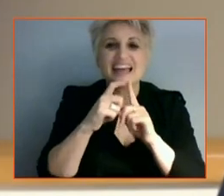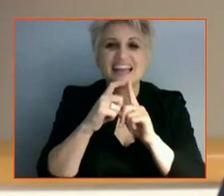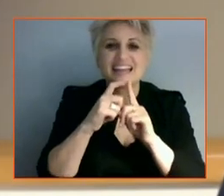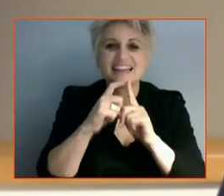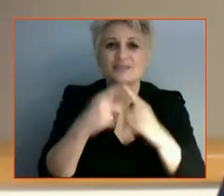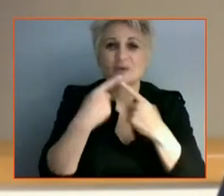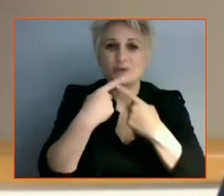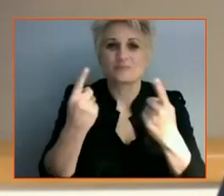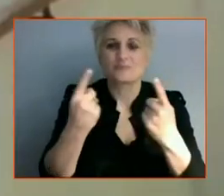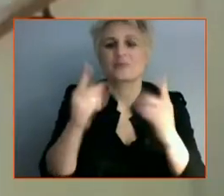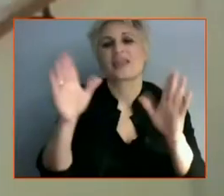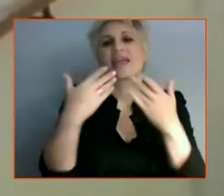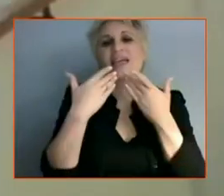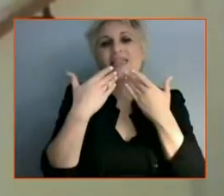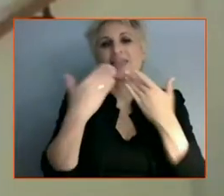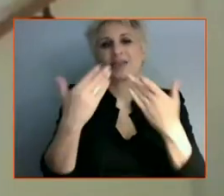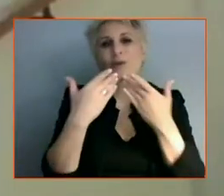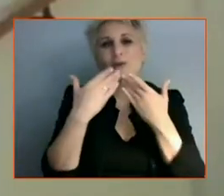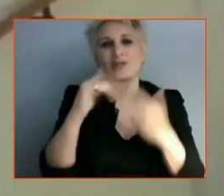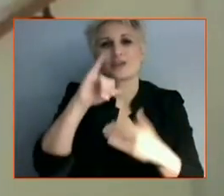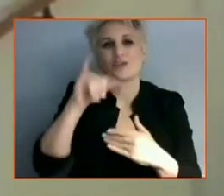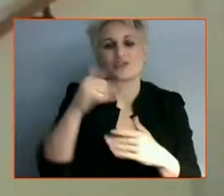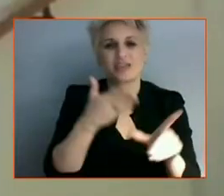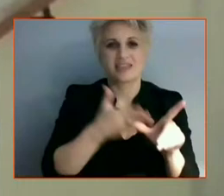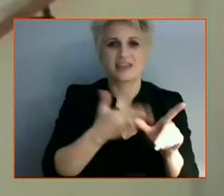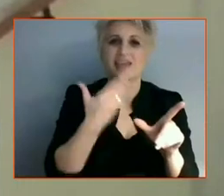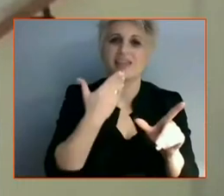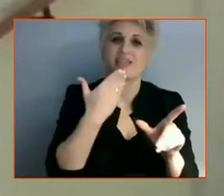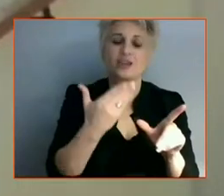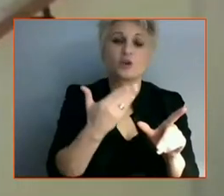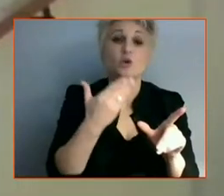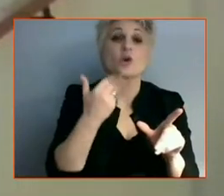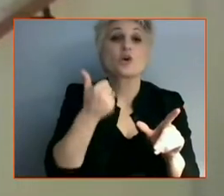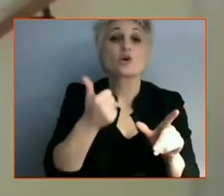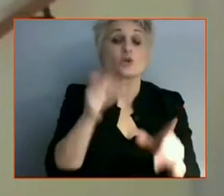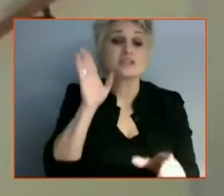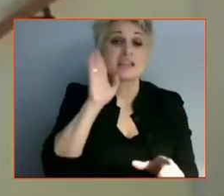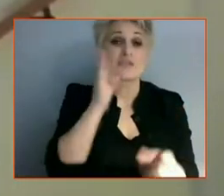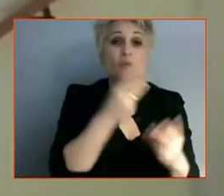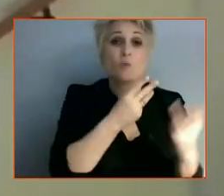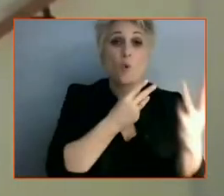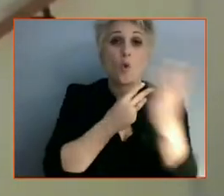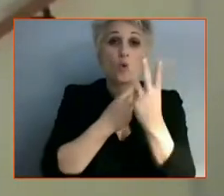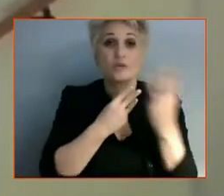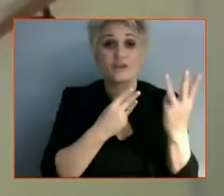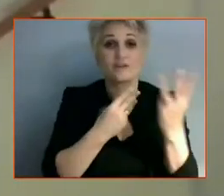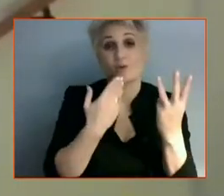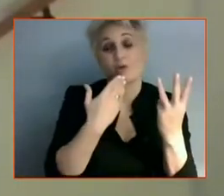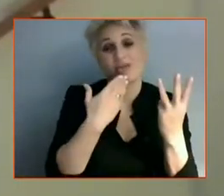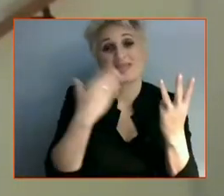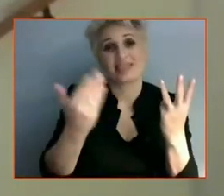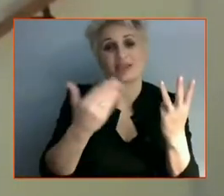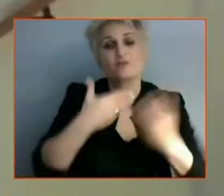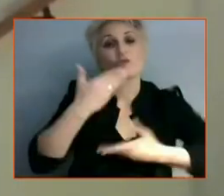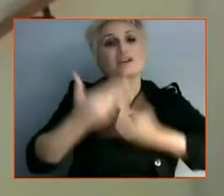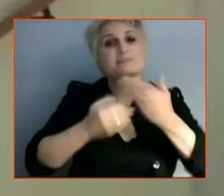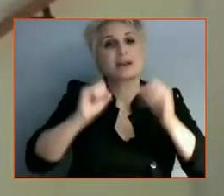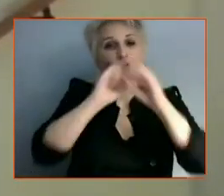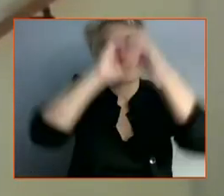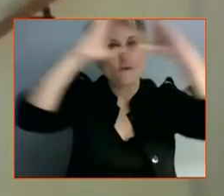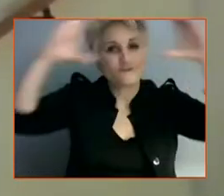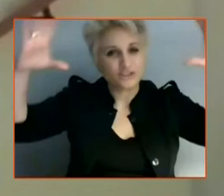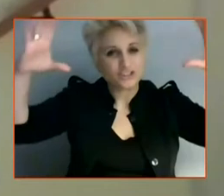Thank you for that, Jonathan Young. Great to hear from all three of you. Thanks for setting the scene and outlining your vision. As Kate